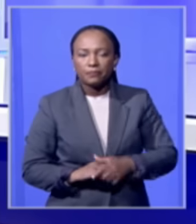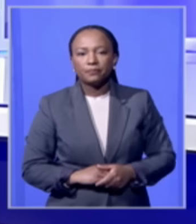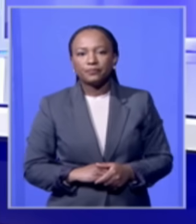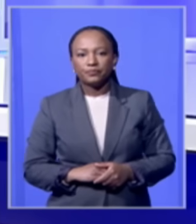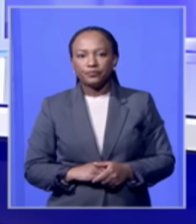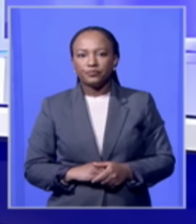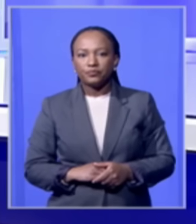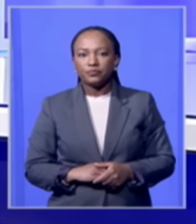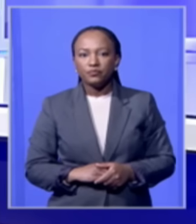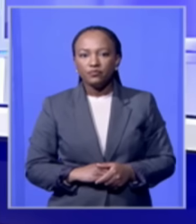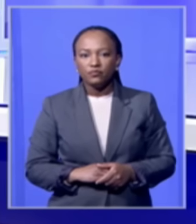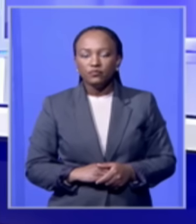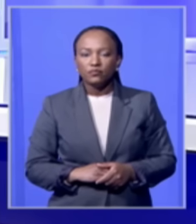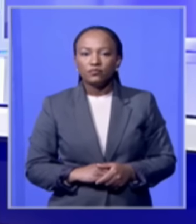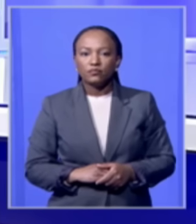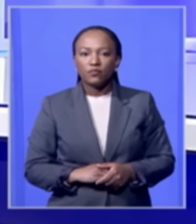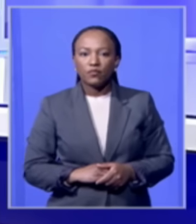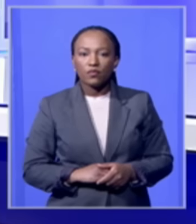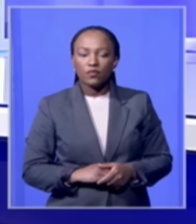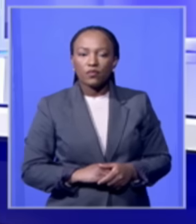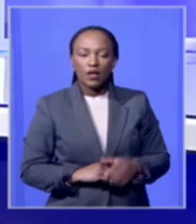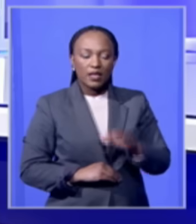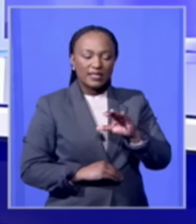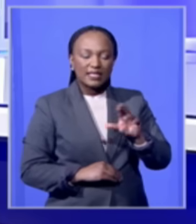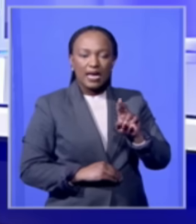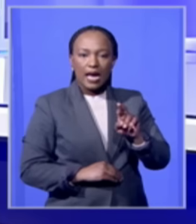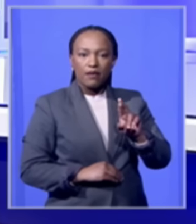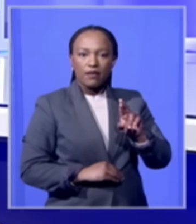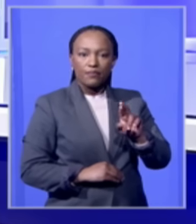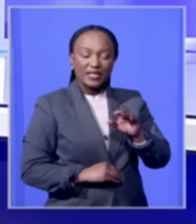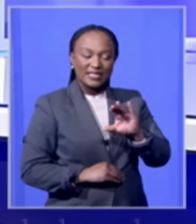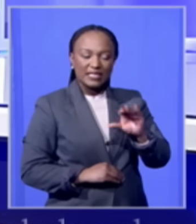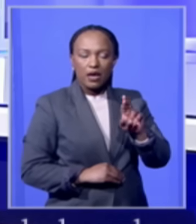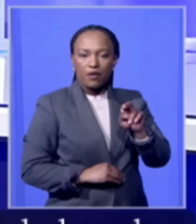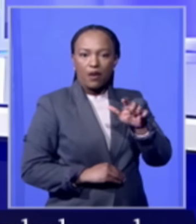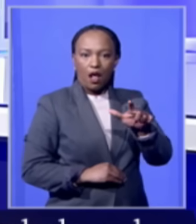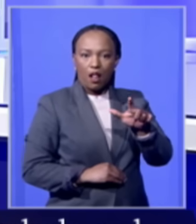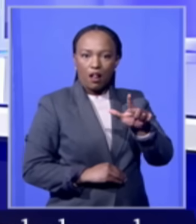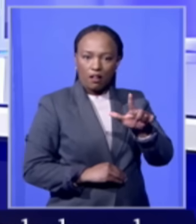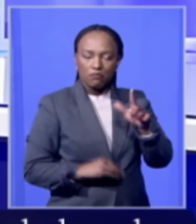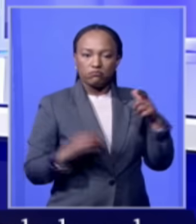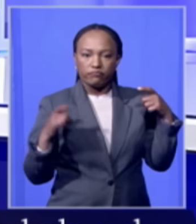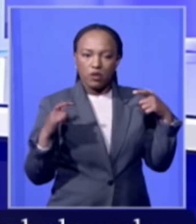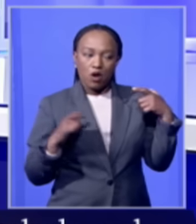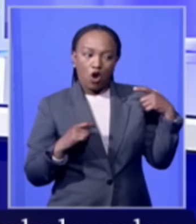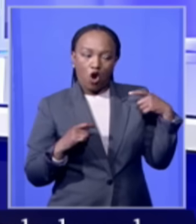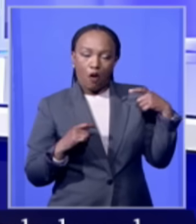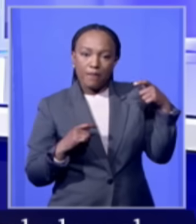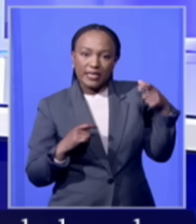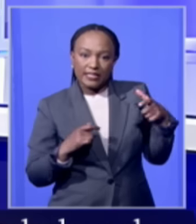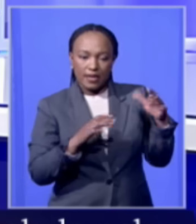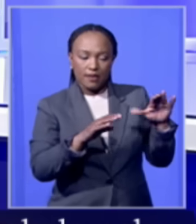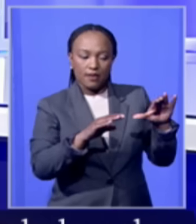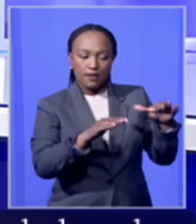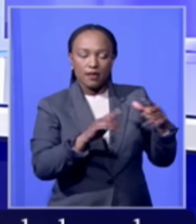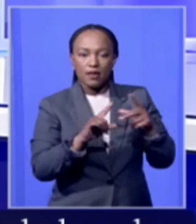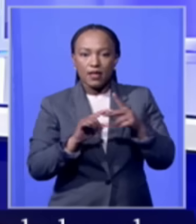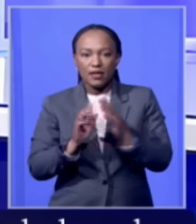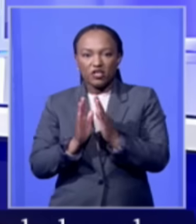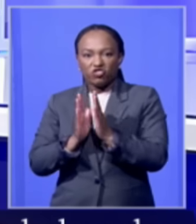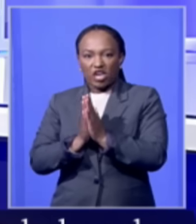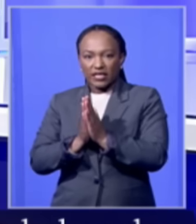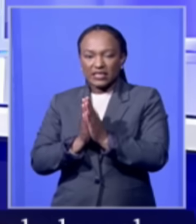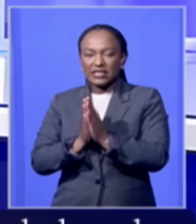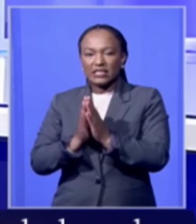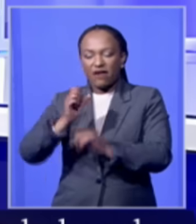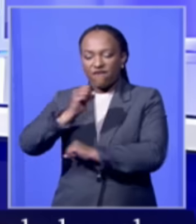Dikgohlano di kekela pele magareng ga Komishene ya CRL le mokgatlo wa dikereke seo ka ge modulasetulo wa Komishene Thoko Mkhwanazi